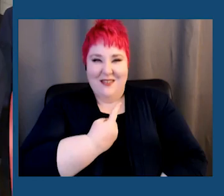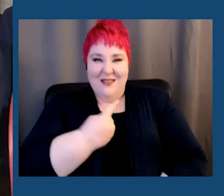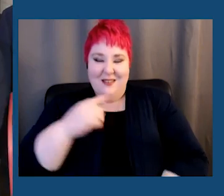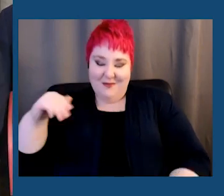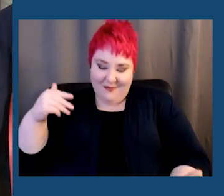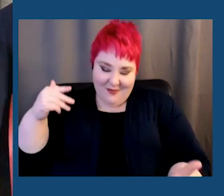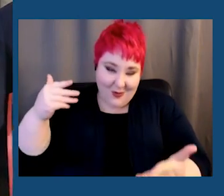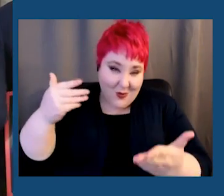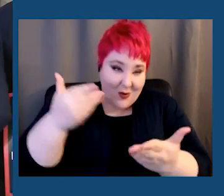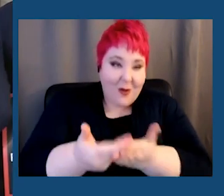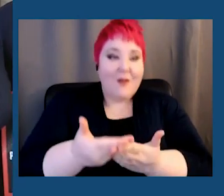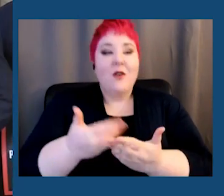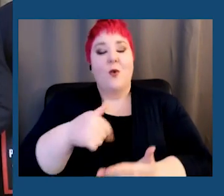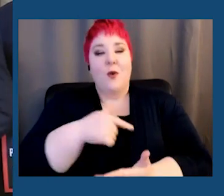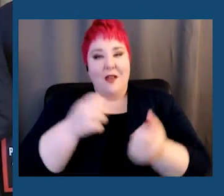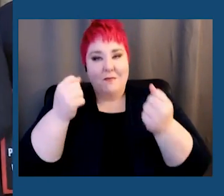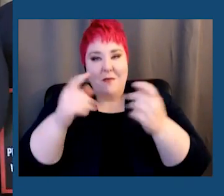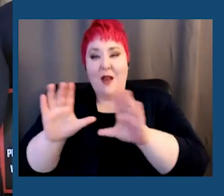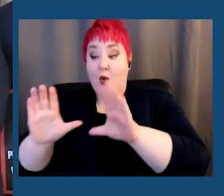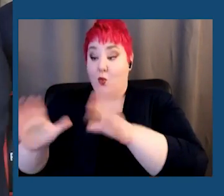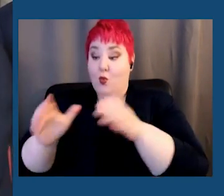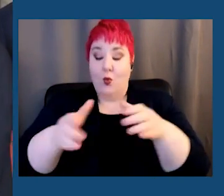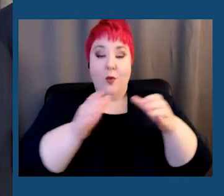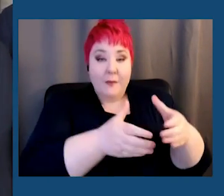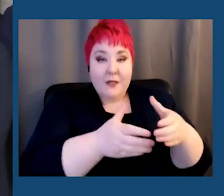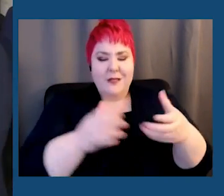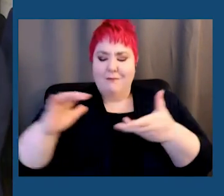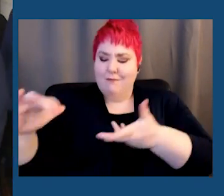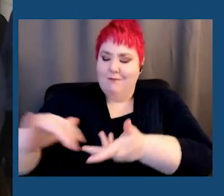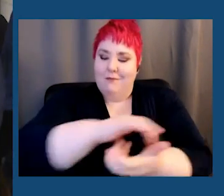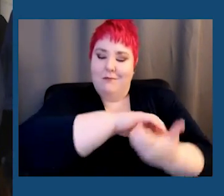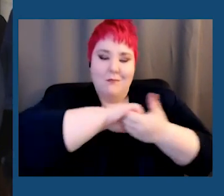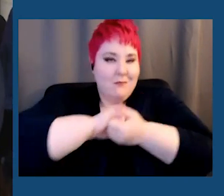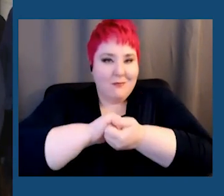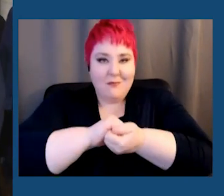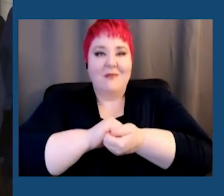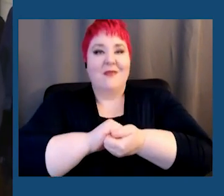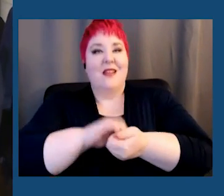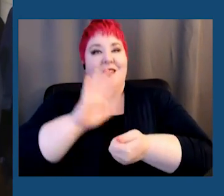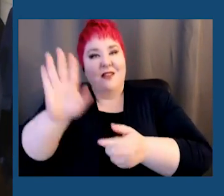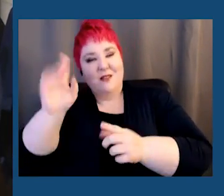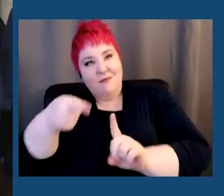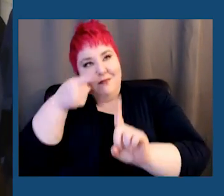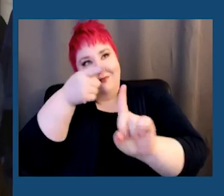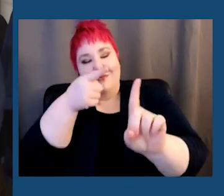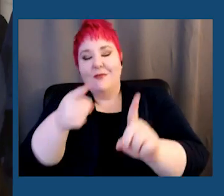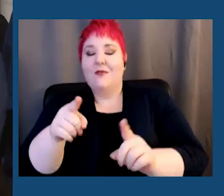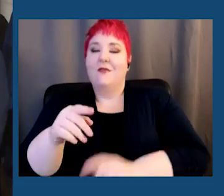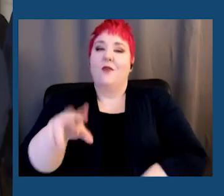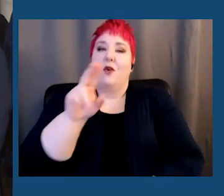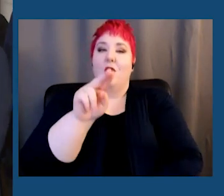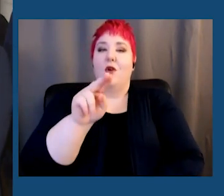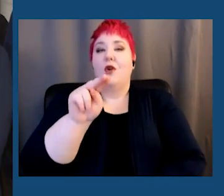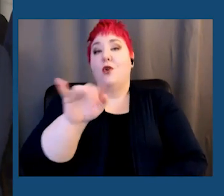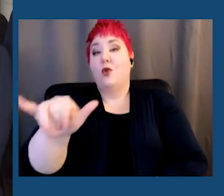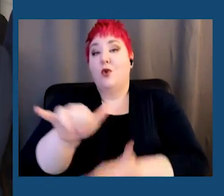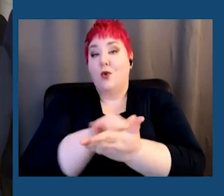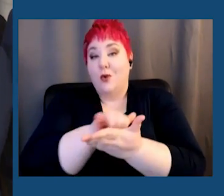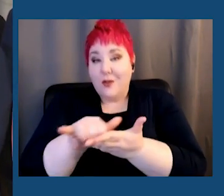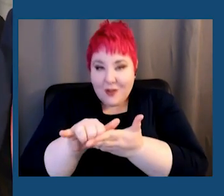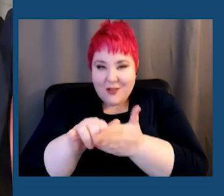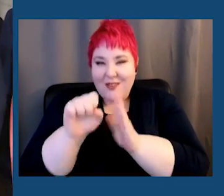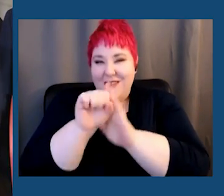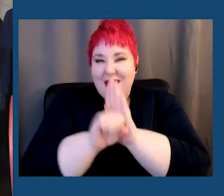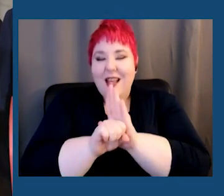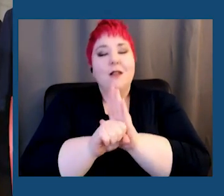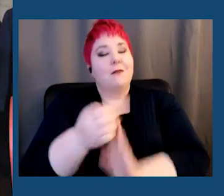and coalitions that has been part of this movement to make New York State a better state. And today,